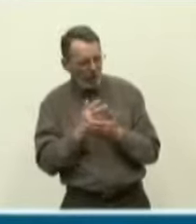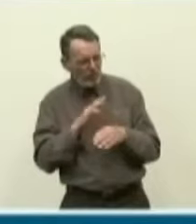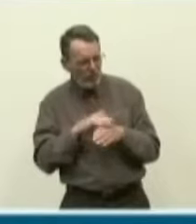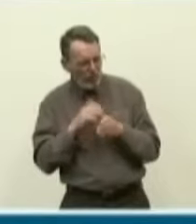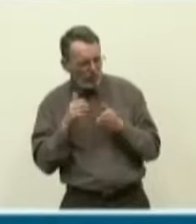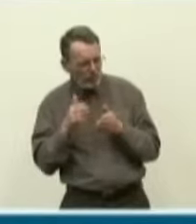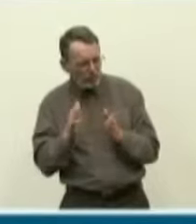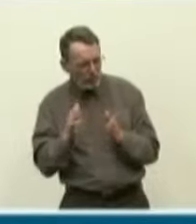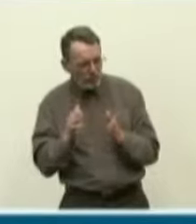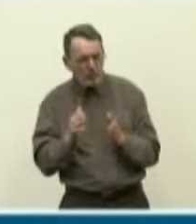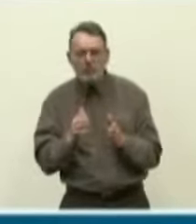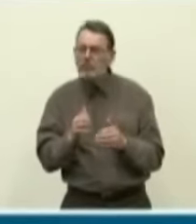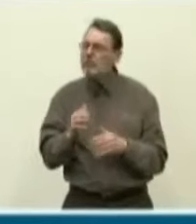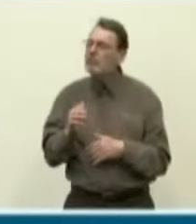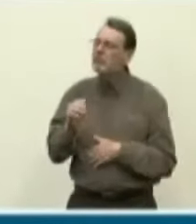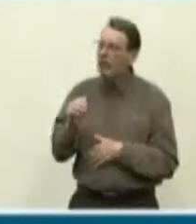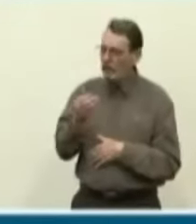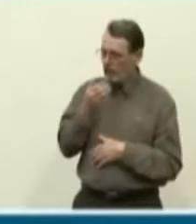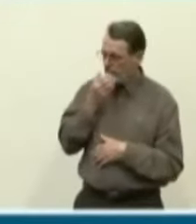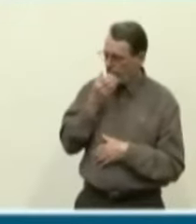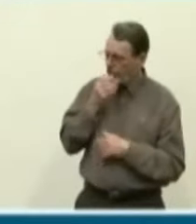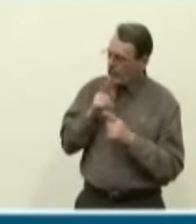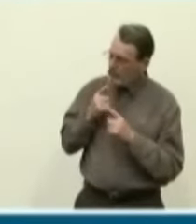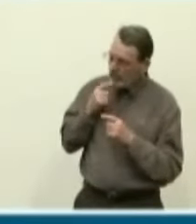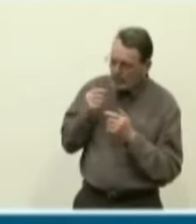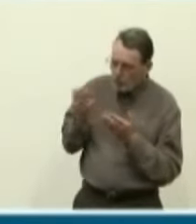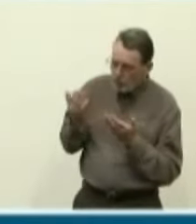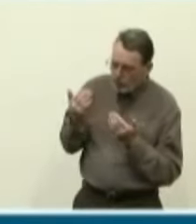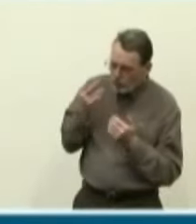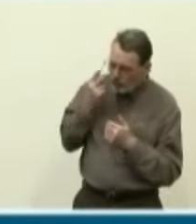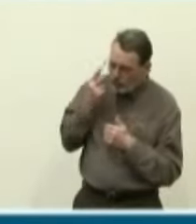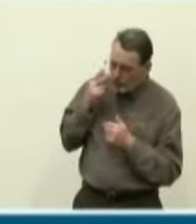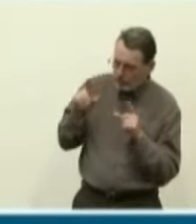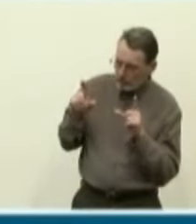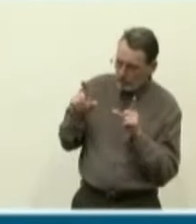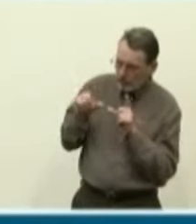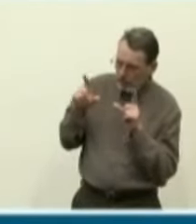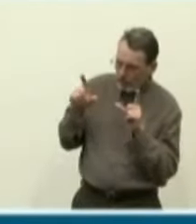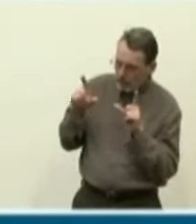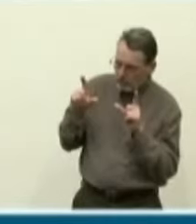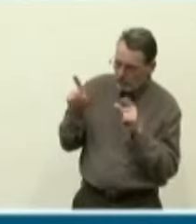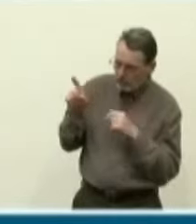Go with the plate. Cow plate. The